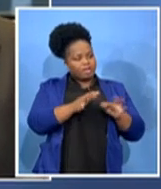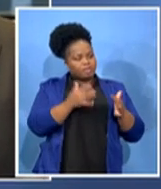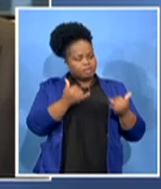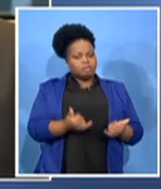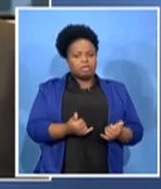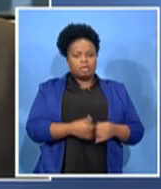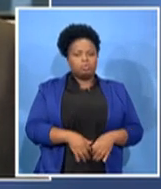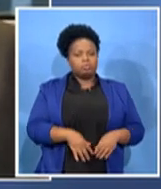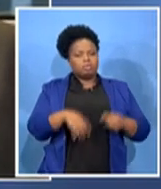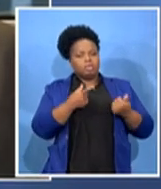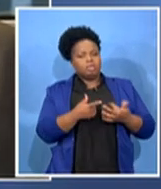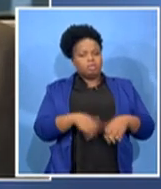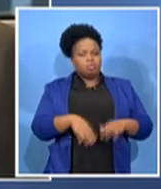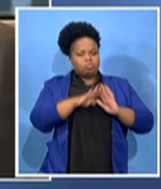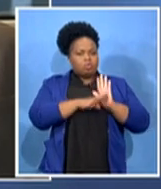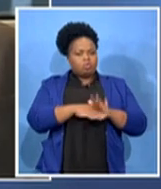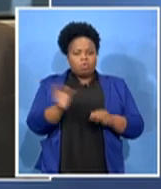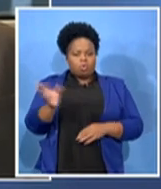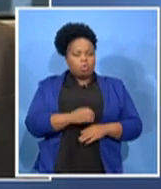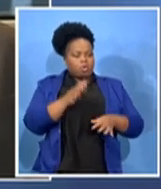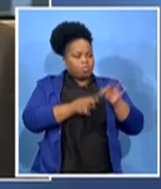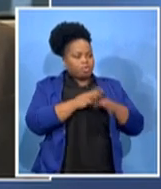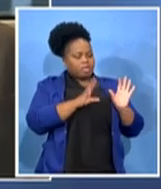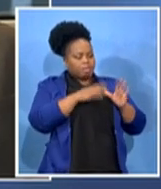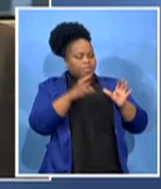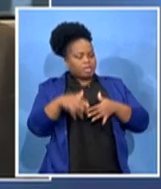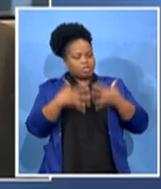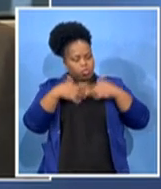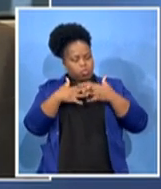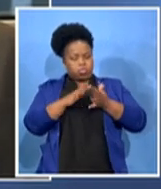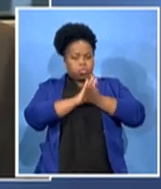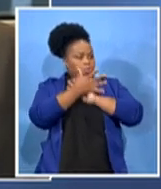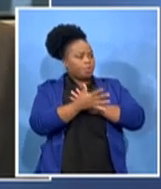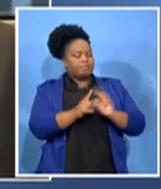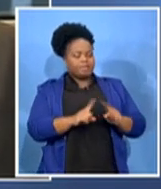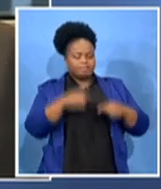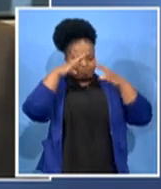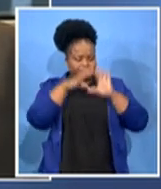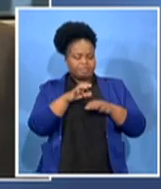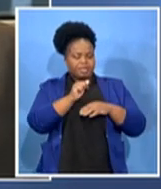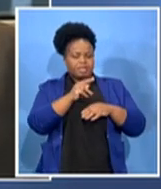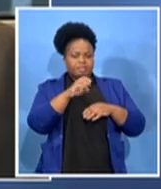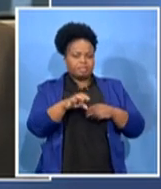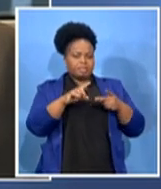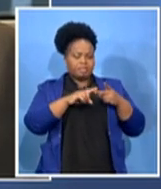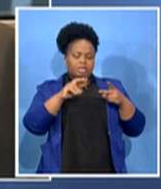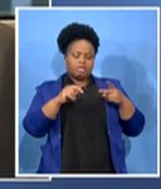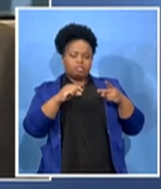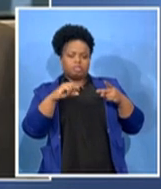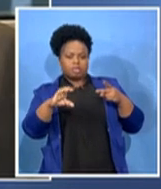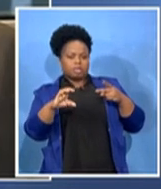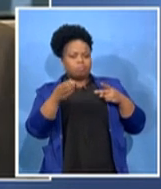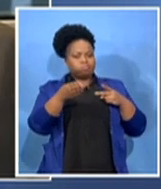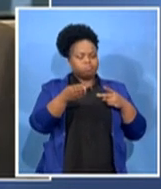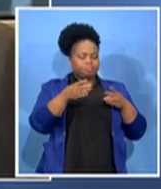parties, but just focusing on the ANC, that ordinarily you would have the NGC And then you would have, for instance, with the local